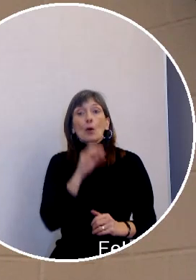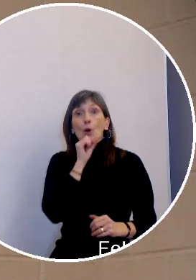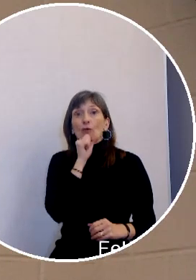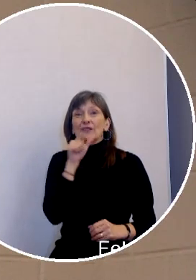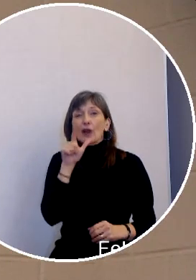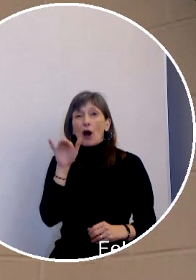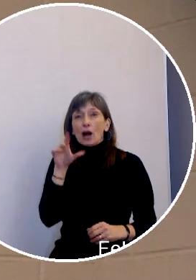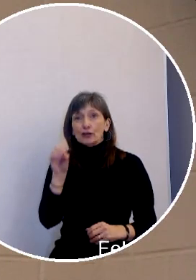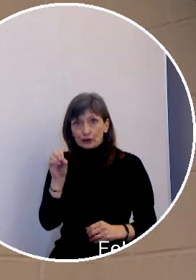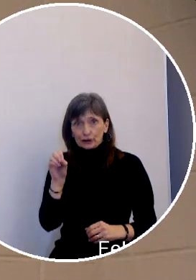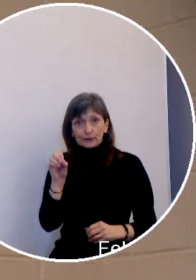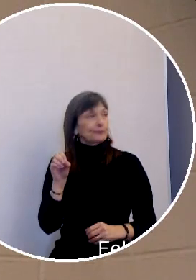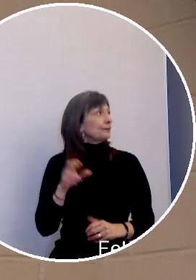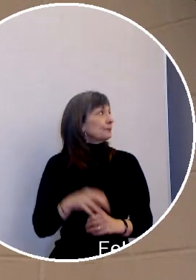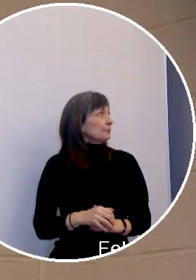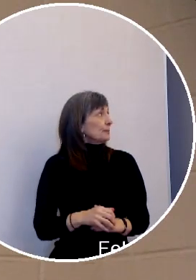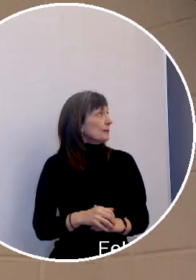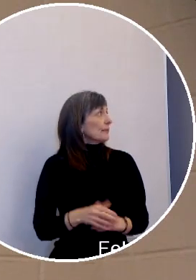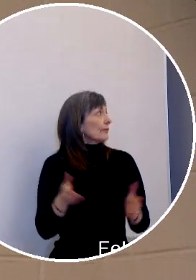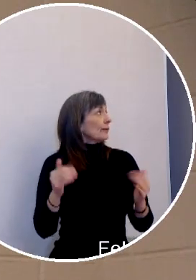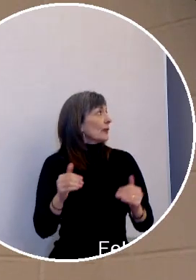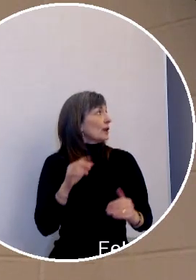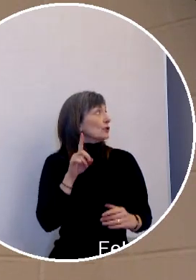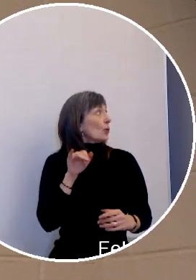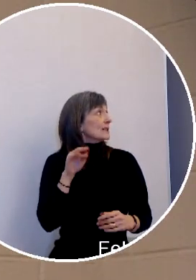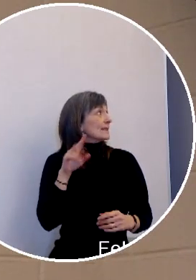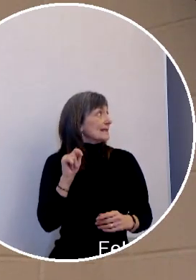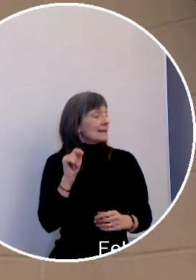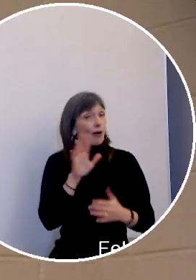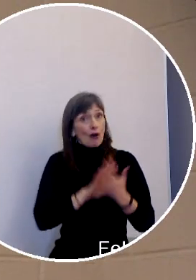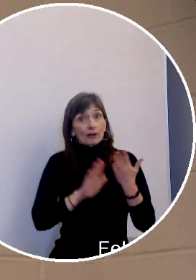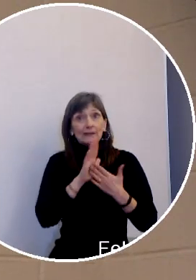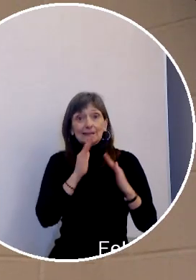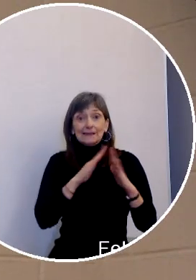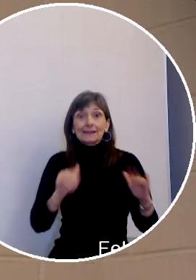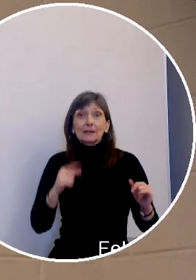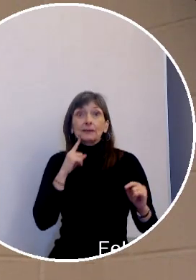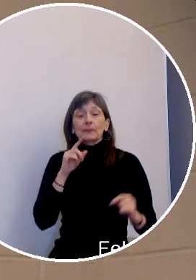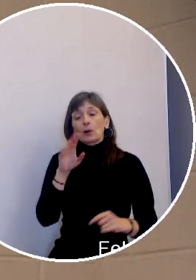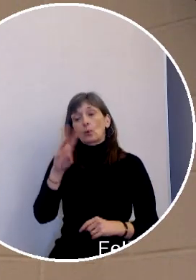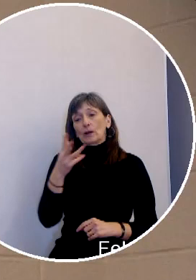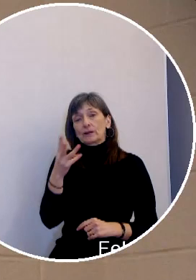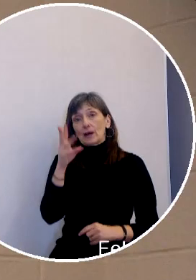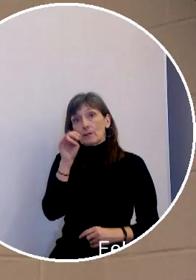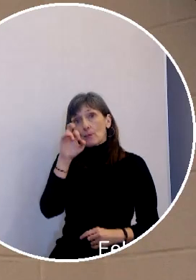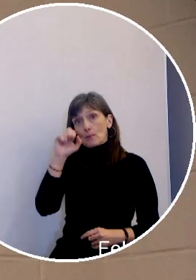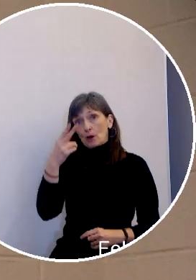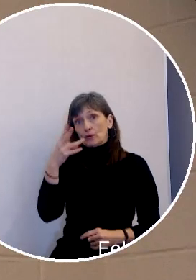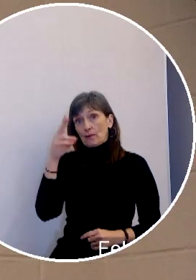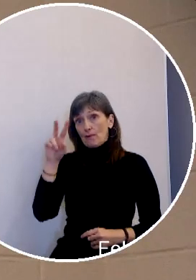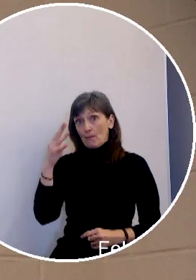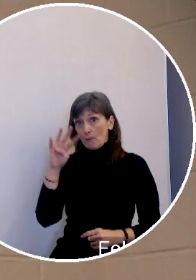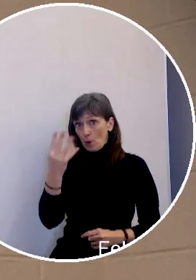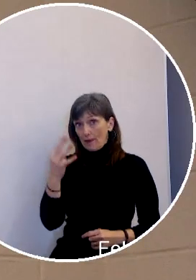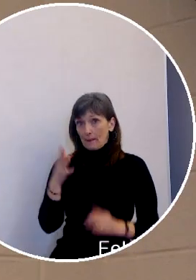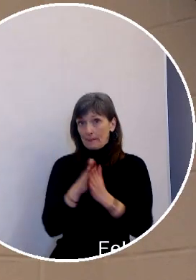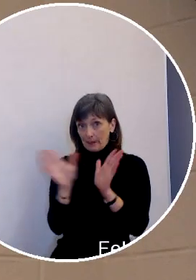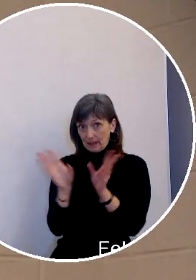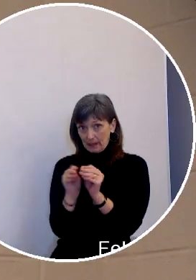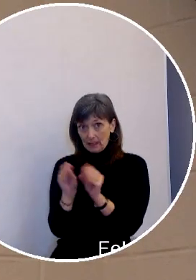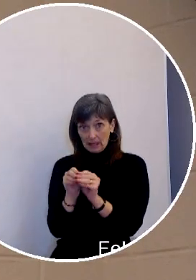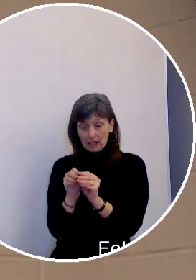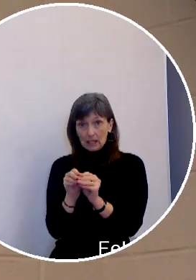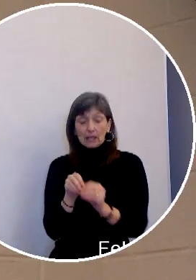Orange Lodge in Charlottetown. Dorset Collegiate System, Wednesday, March 4th at Dorset Collegiate itself in Pelleas